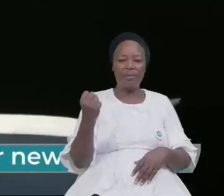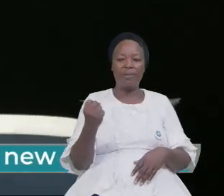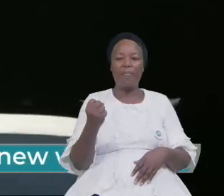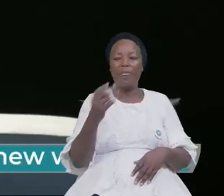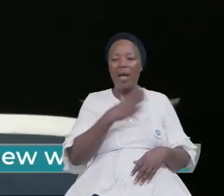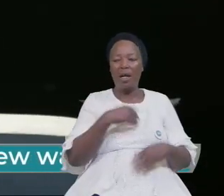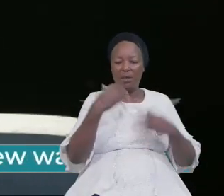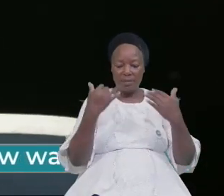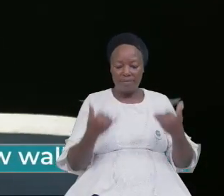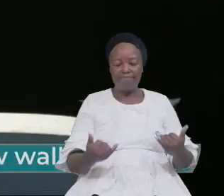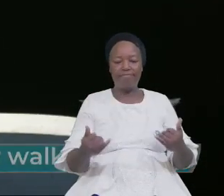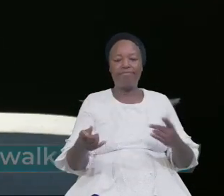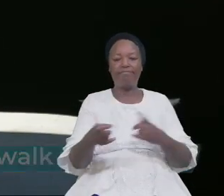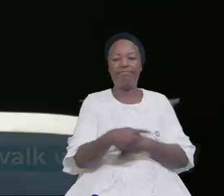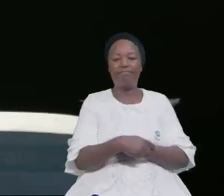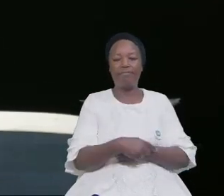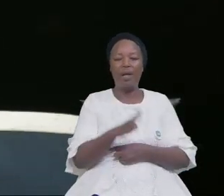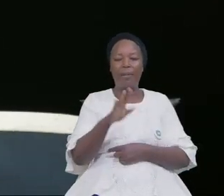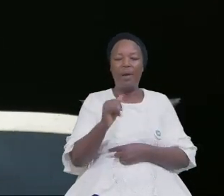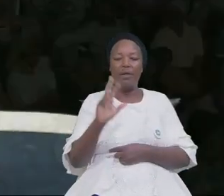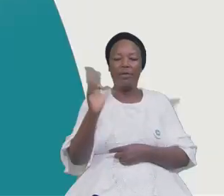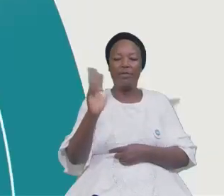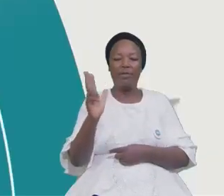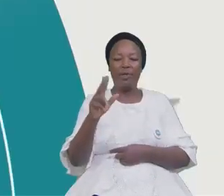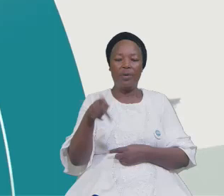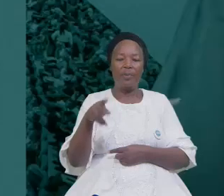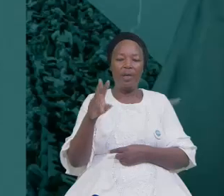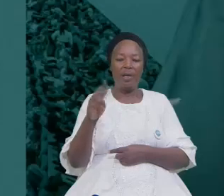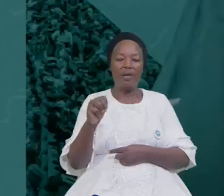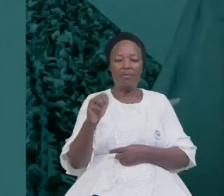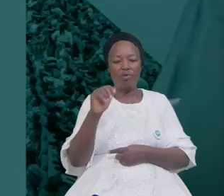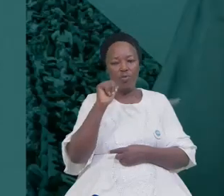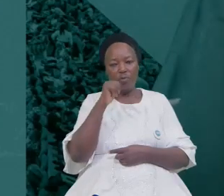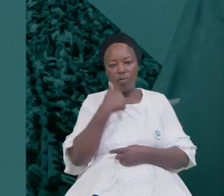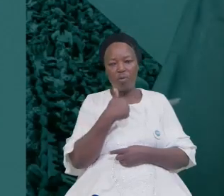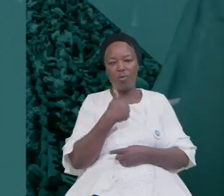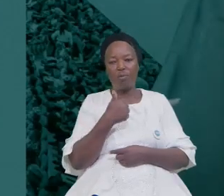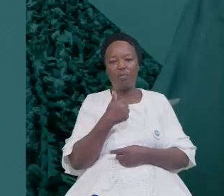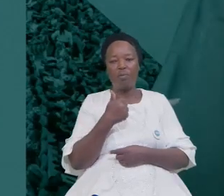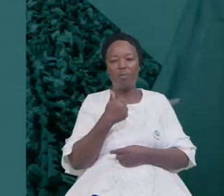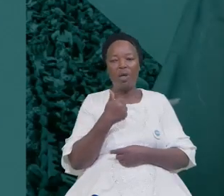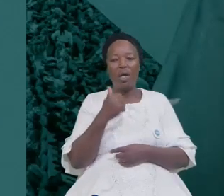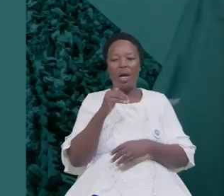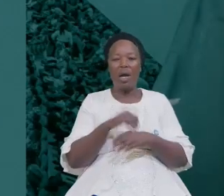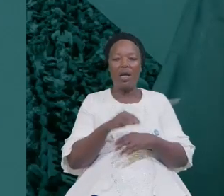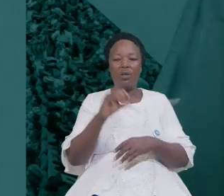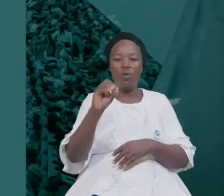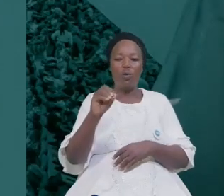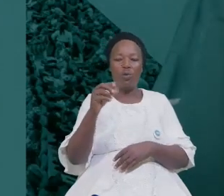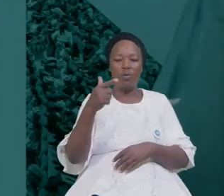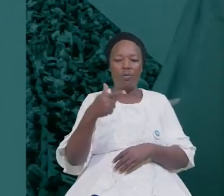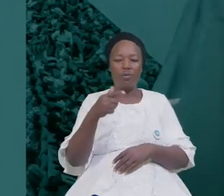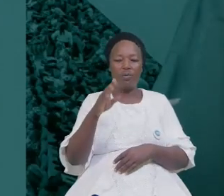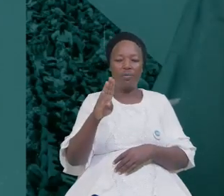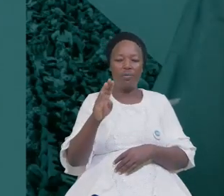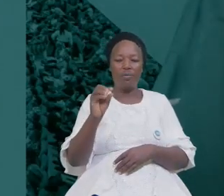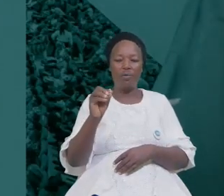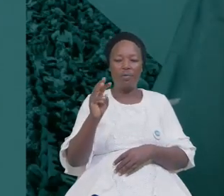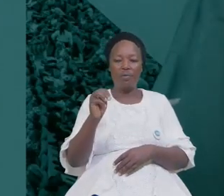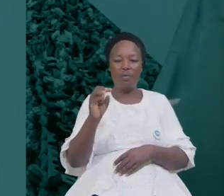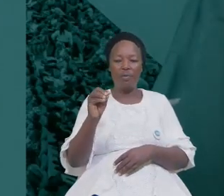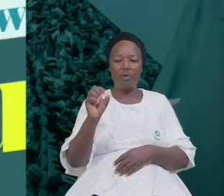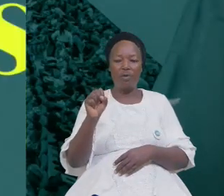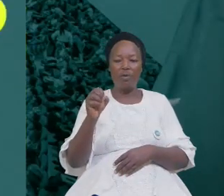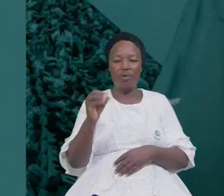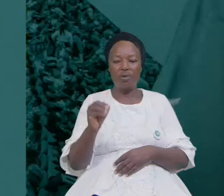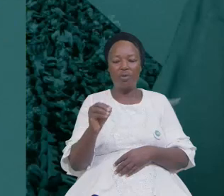today, by 3 p.m. tomorrow at Ogbomosho Grammar School Hall on